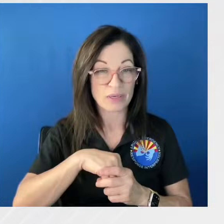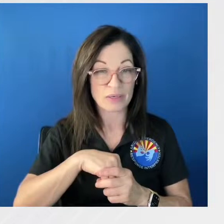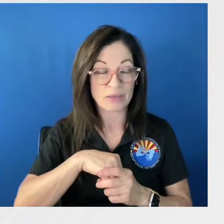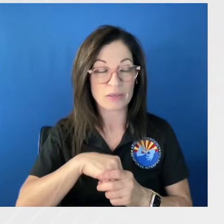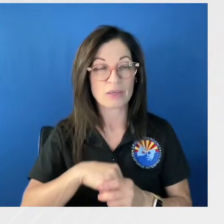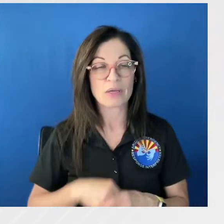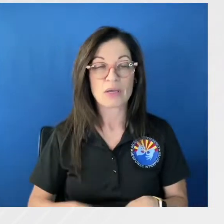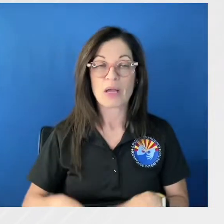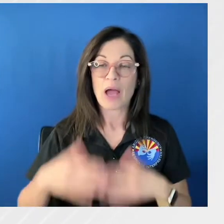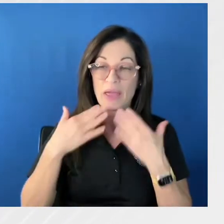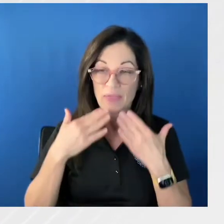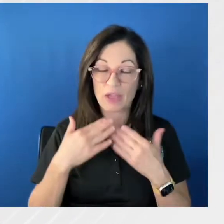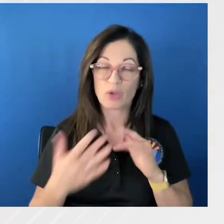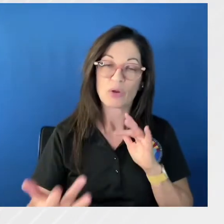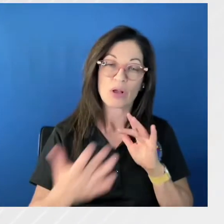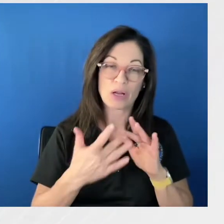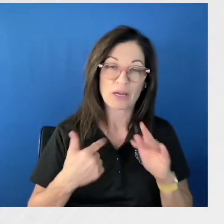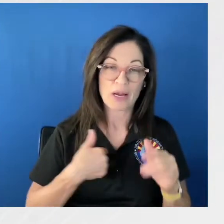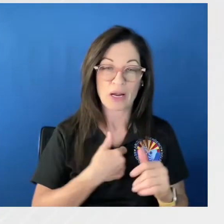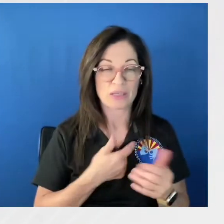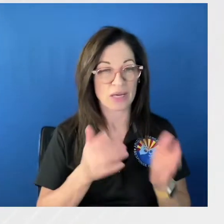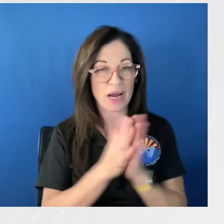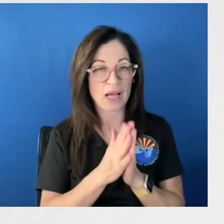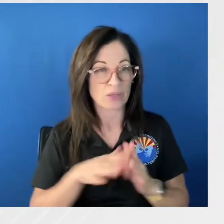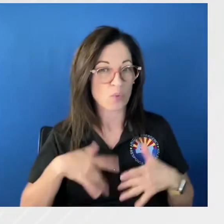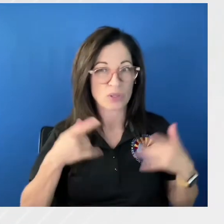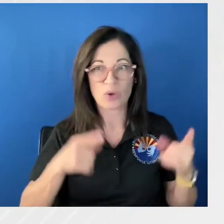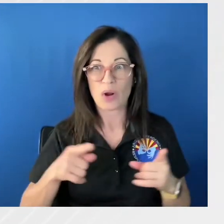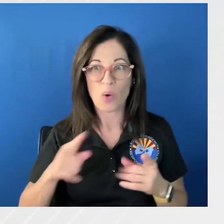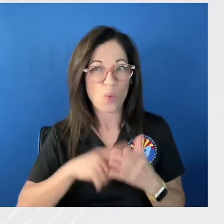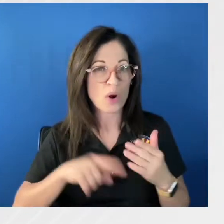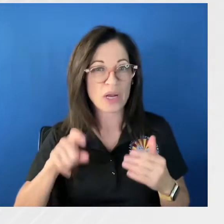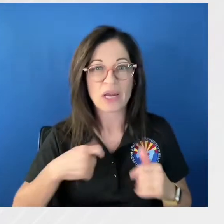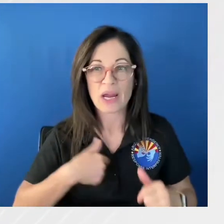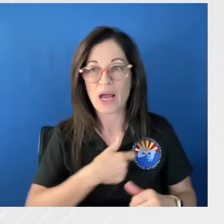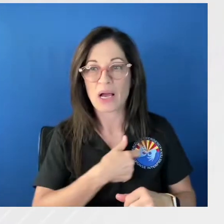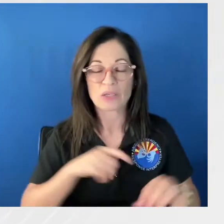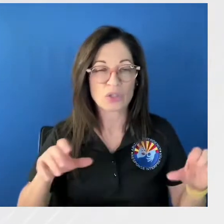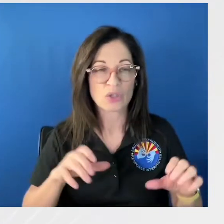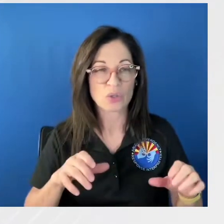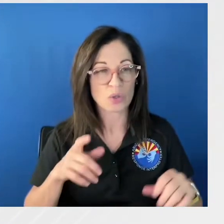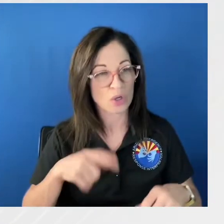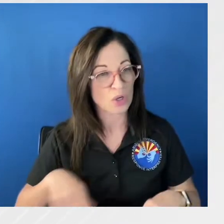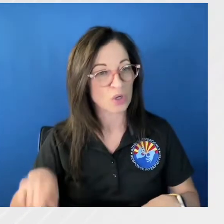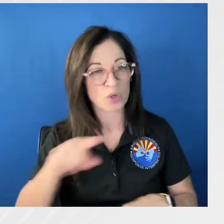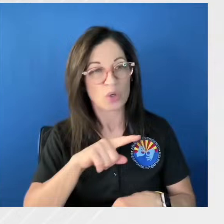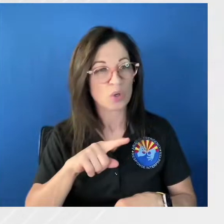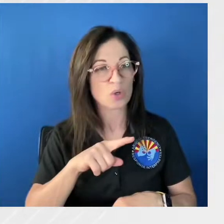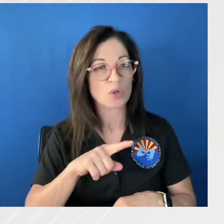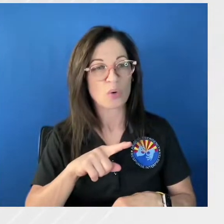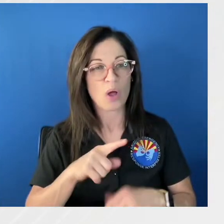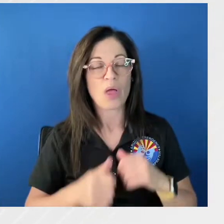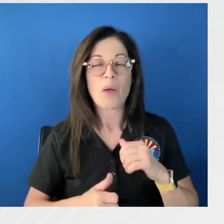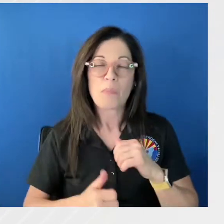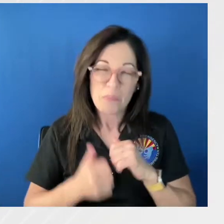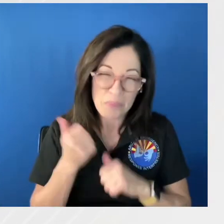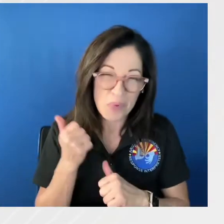reaching out to say, hey, what's going on? What do you need us to do? And you all mostly